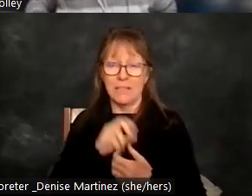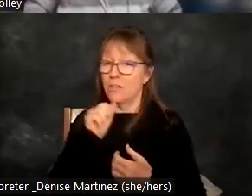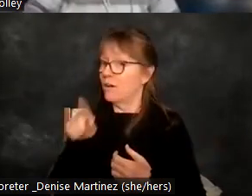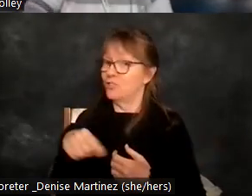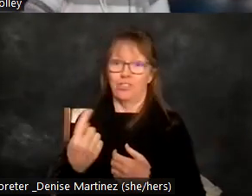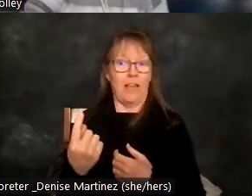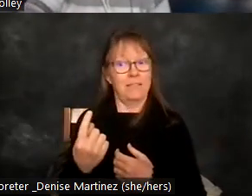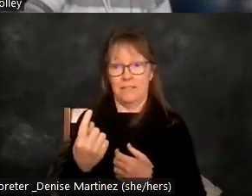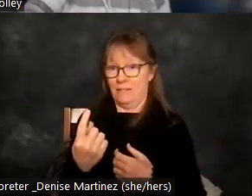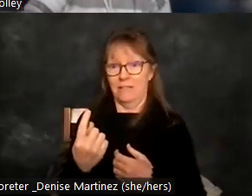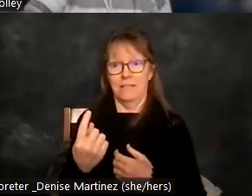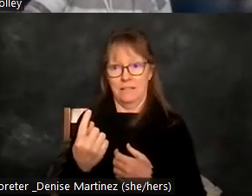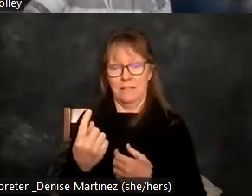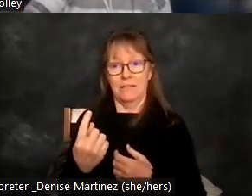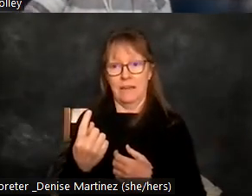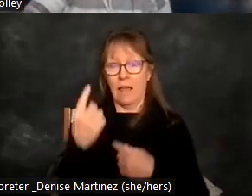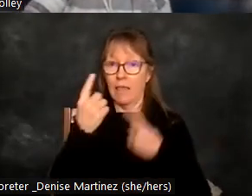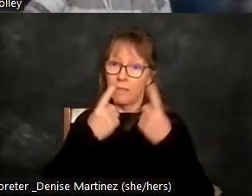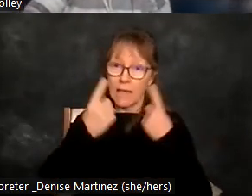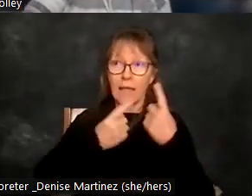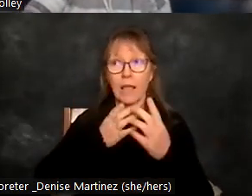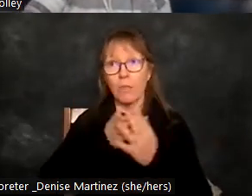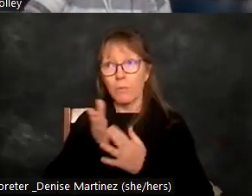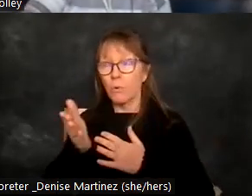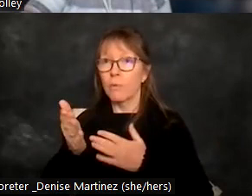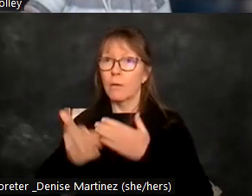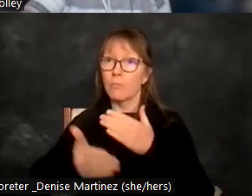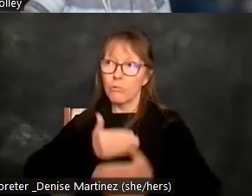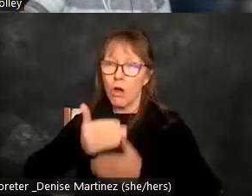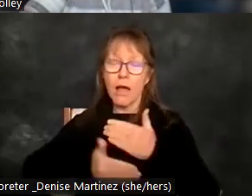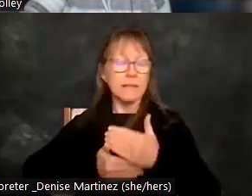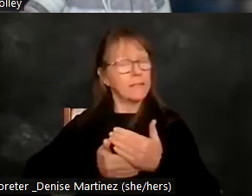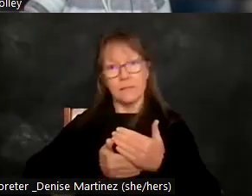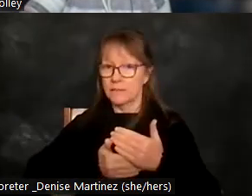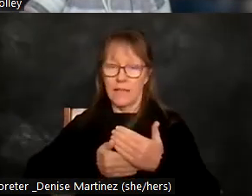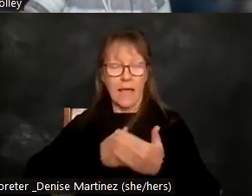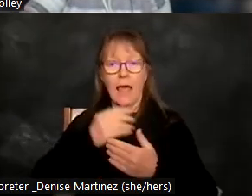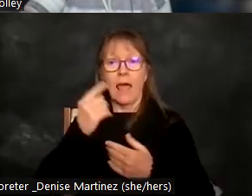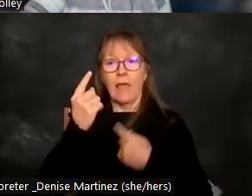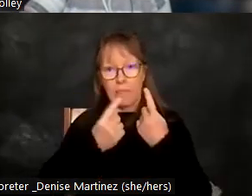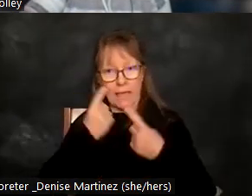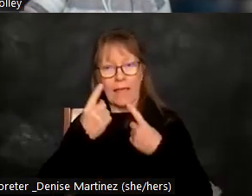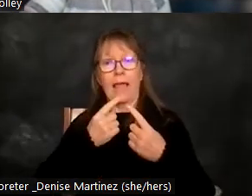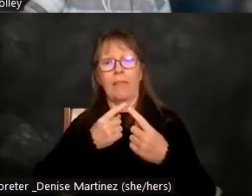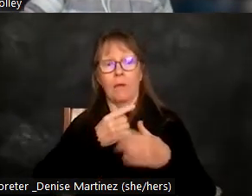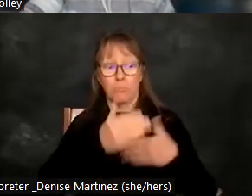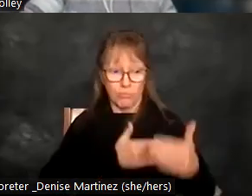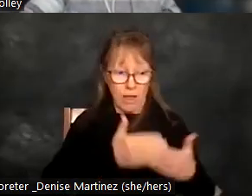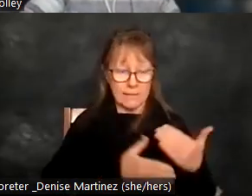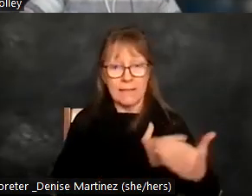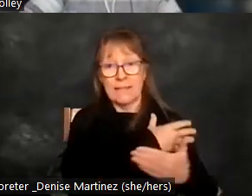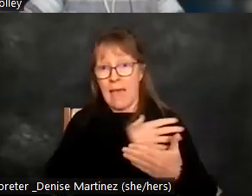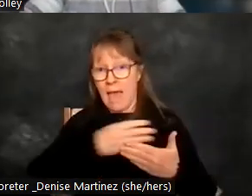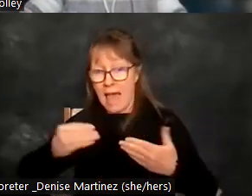just engagement. thinking C'est through pas juste que penser processes, que but thinking j'ai through the processus process là and the est, content and what